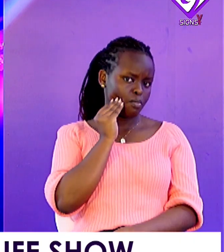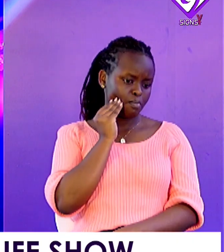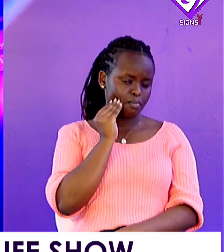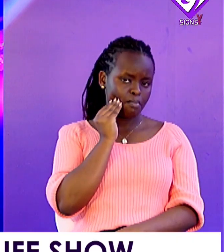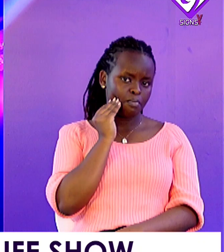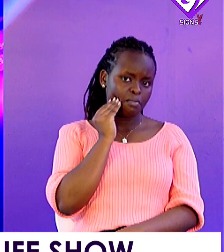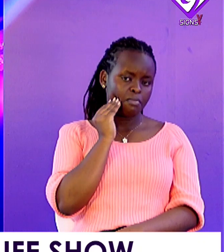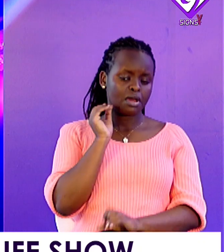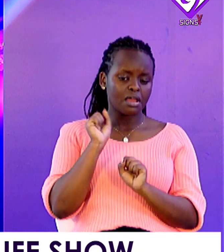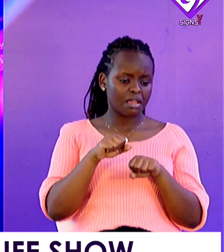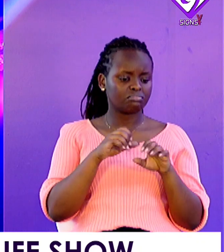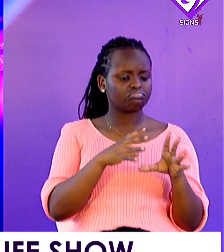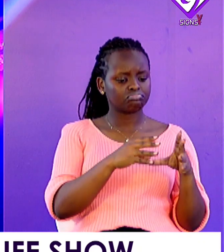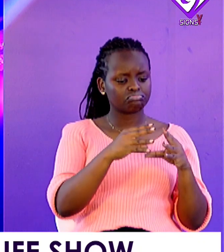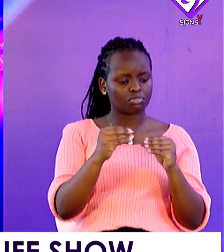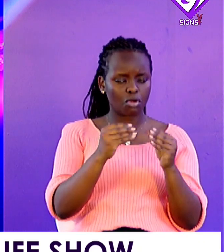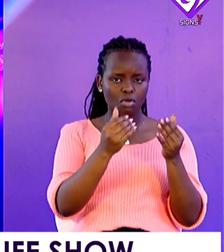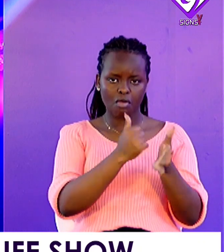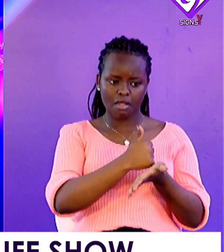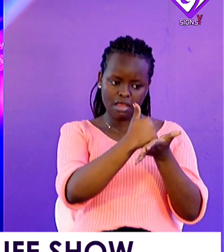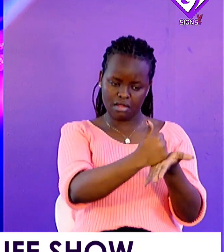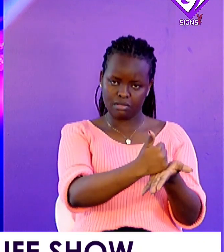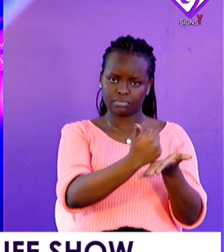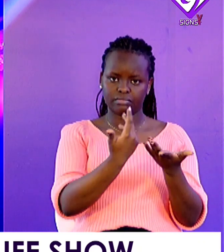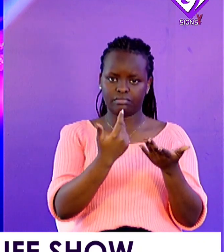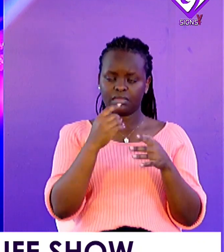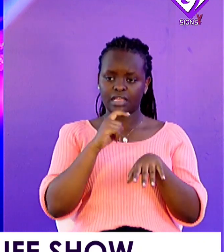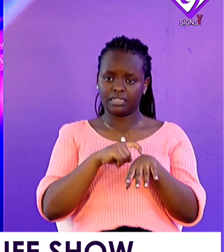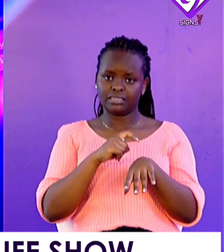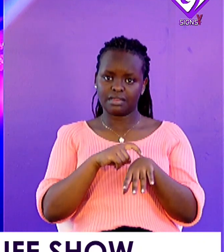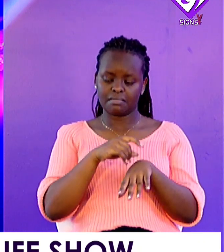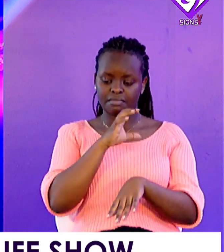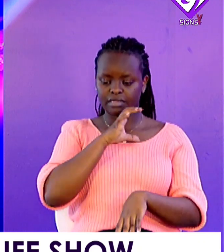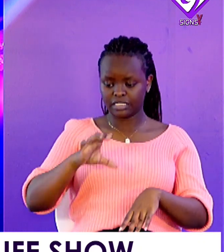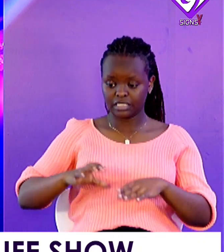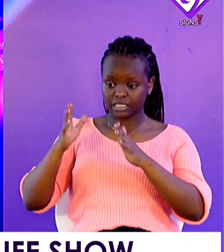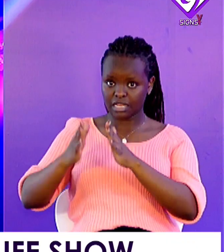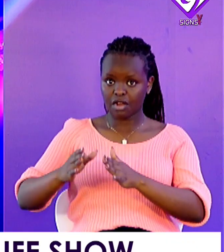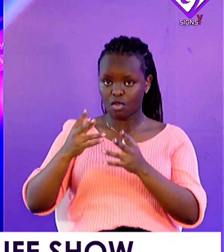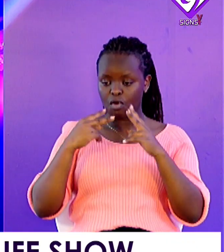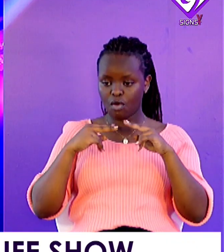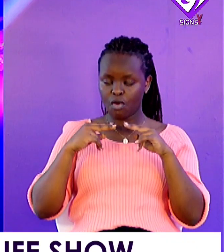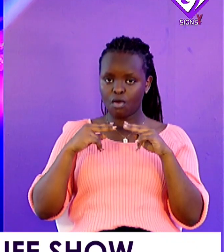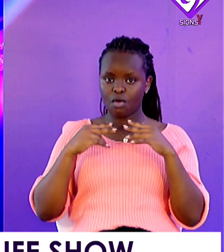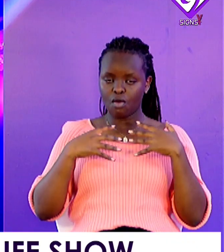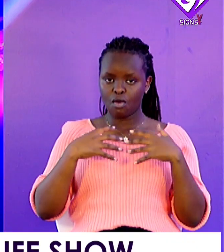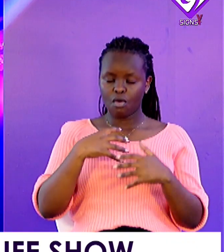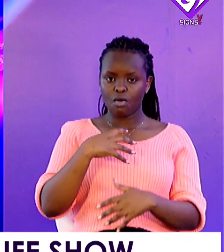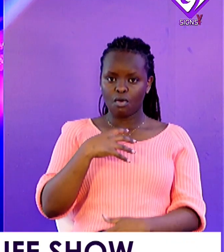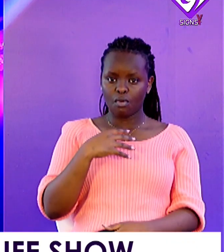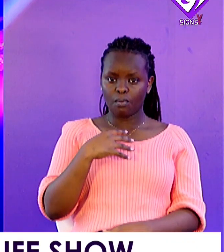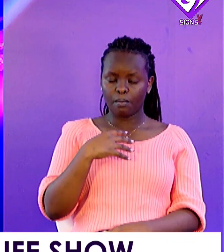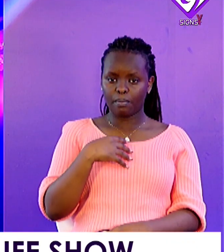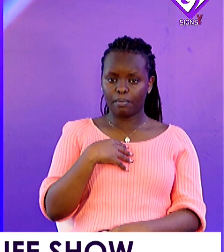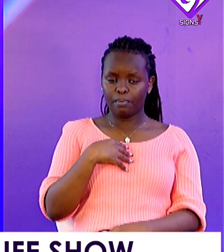out. Also, even over the Christian holidays, they reach out to communities.